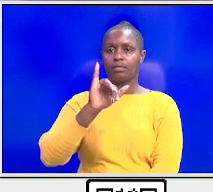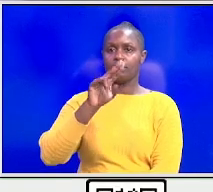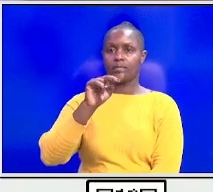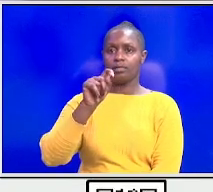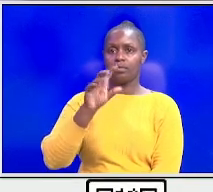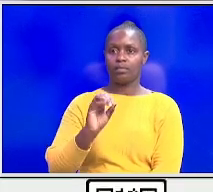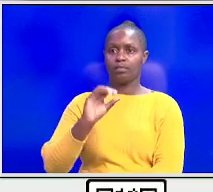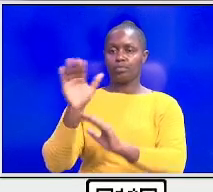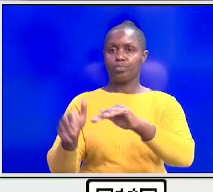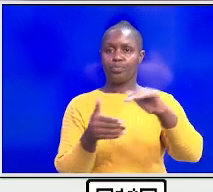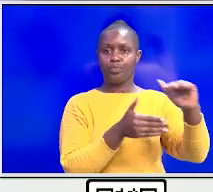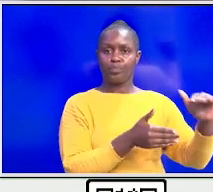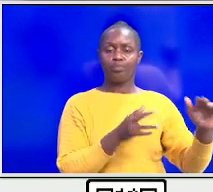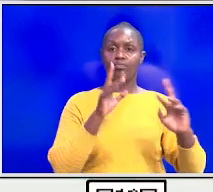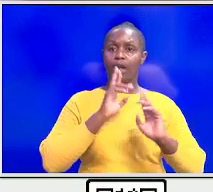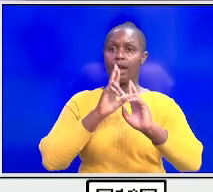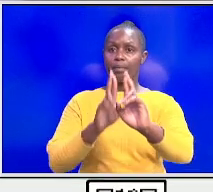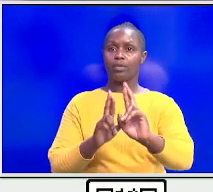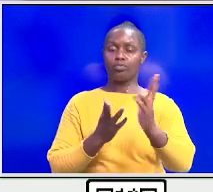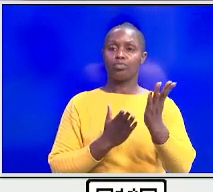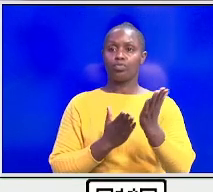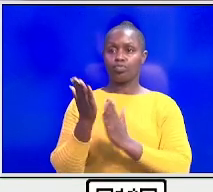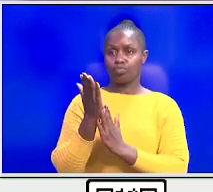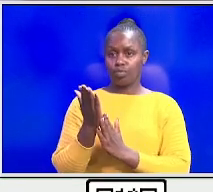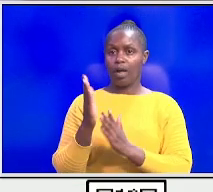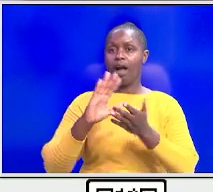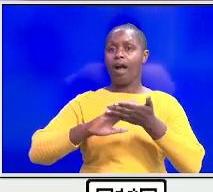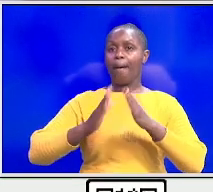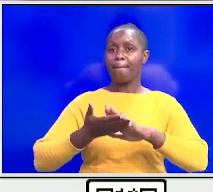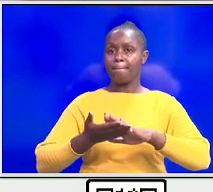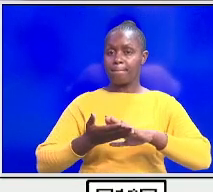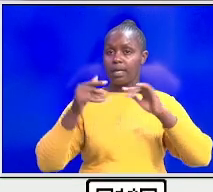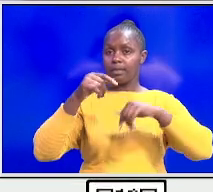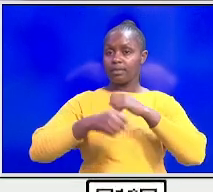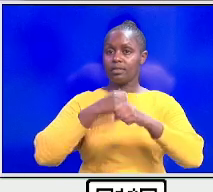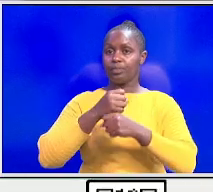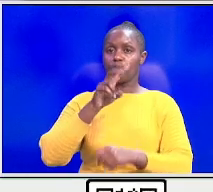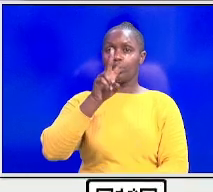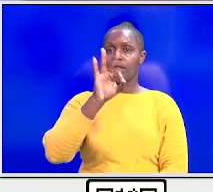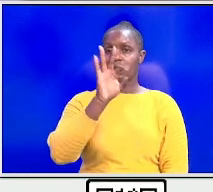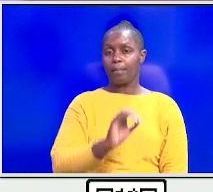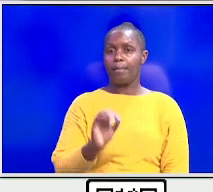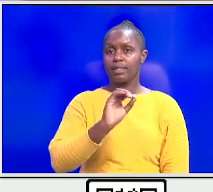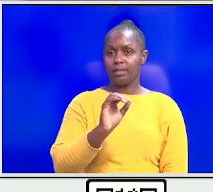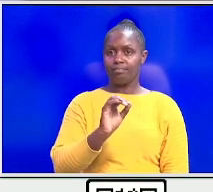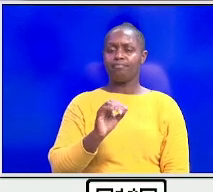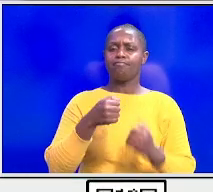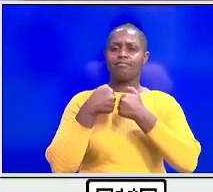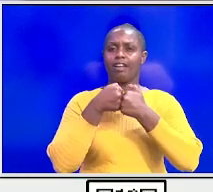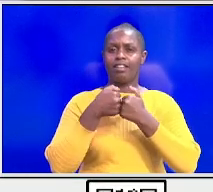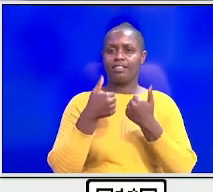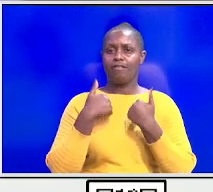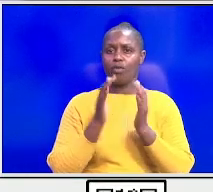According to a report released by Sapien Labs in March this year, 23% of Kenyans are struggling with mental health, whereas